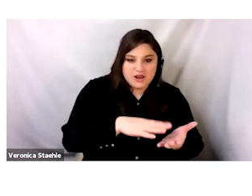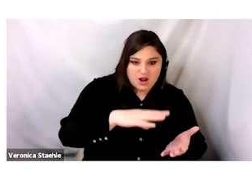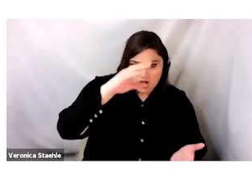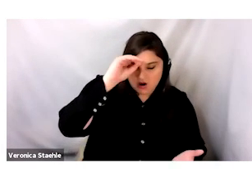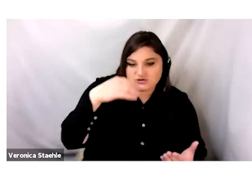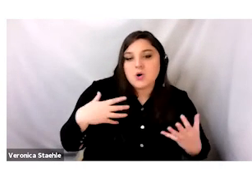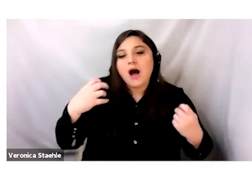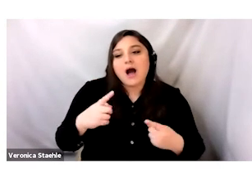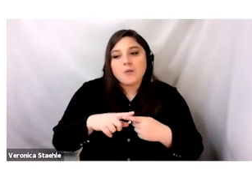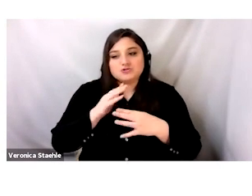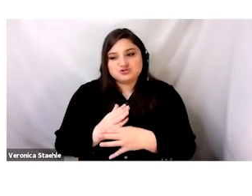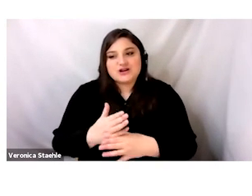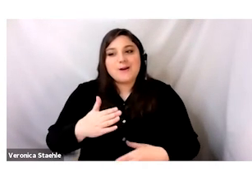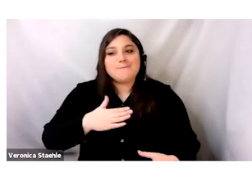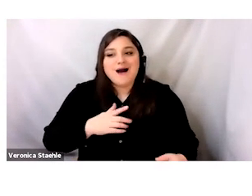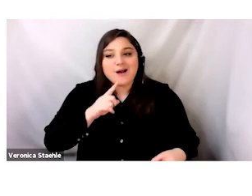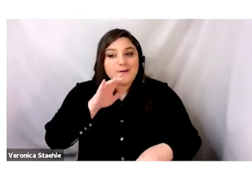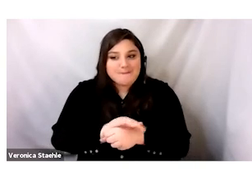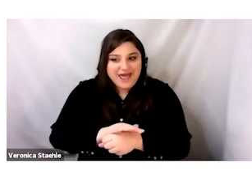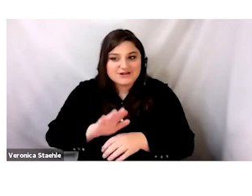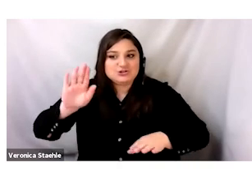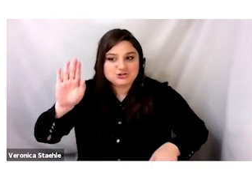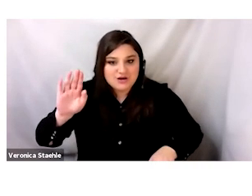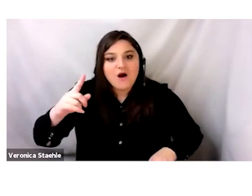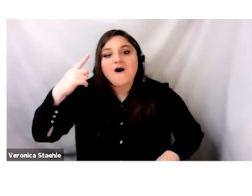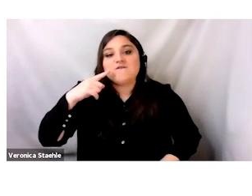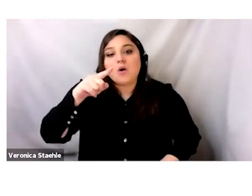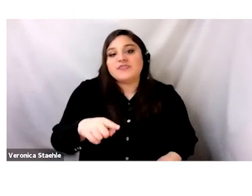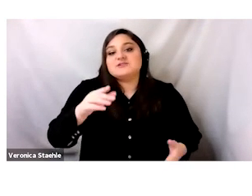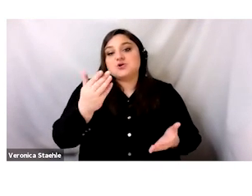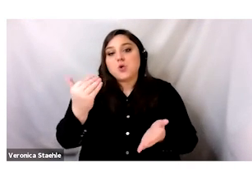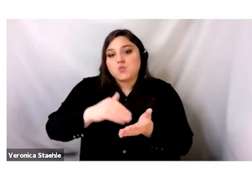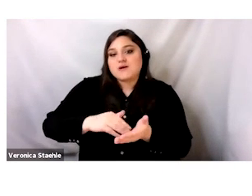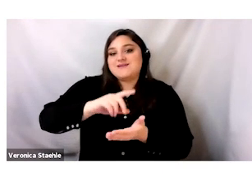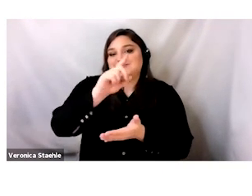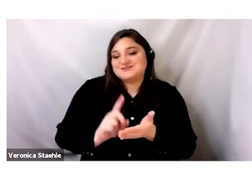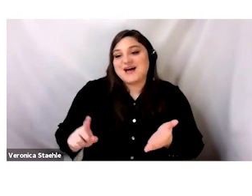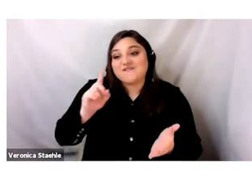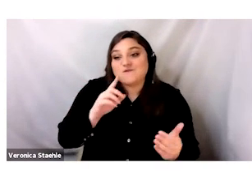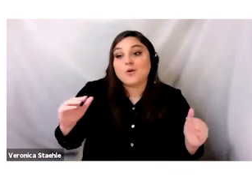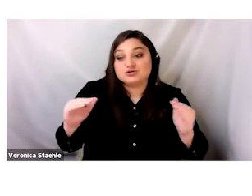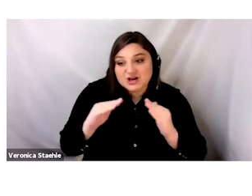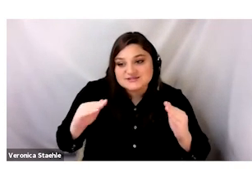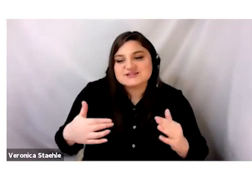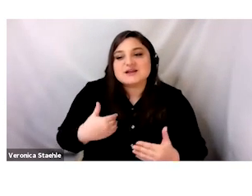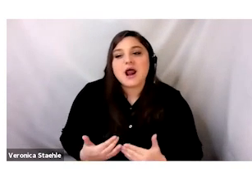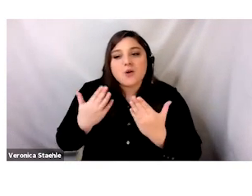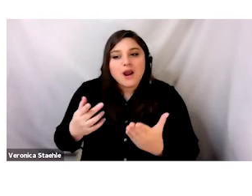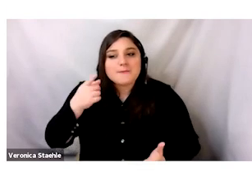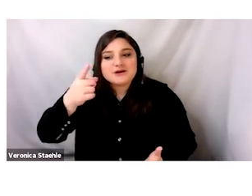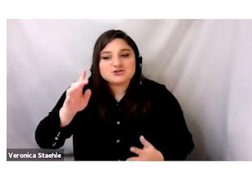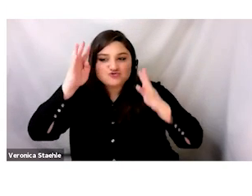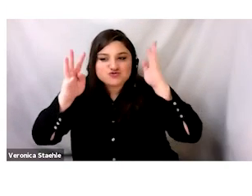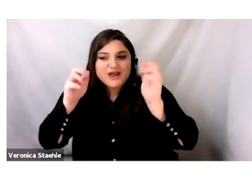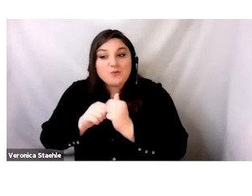for Justice pledge. And I encourage you all to come up with your own pledge on how you're going to be a redesigner for justice. I